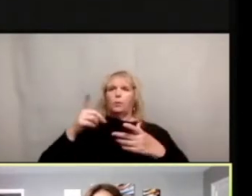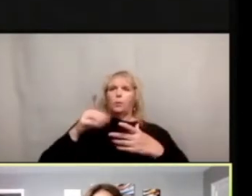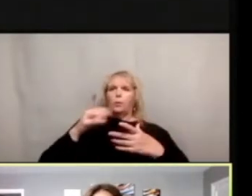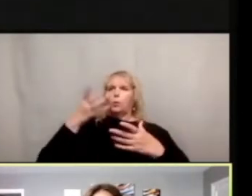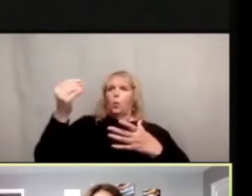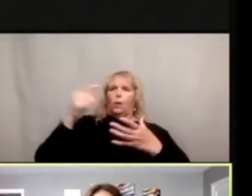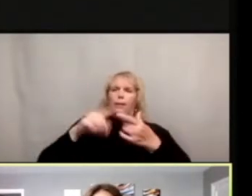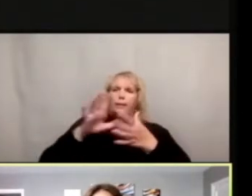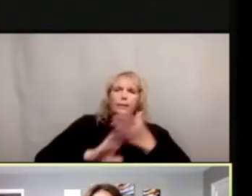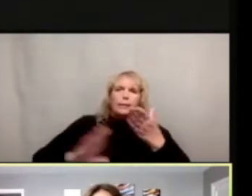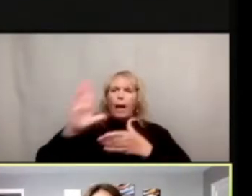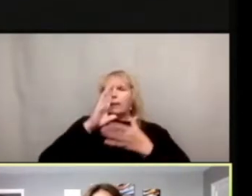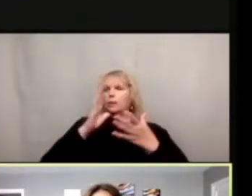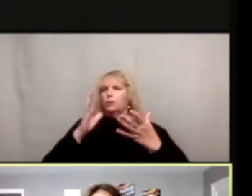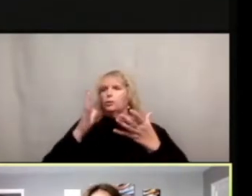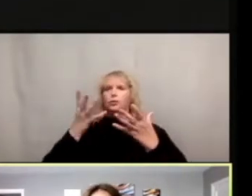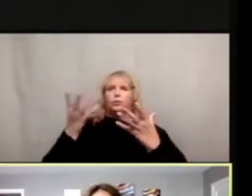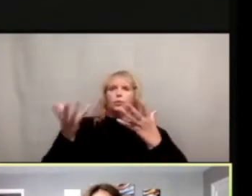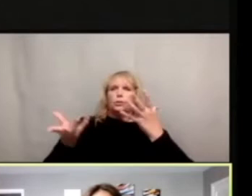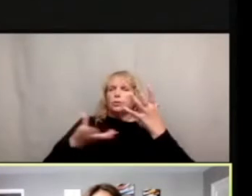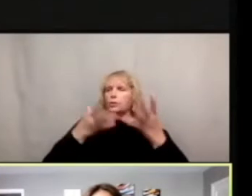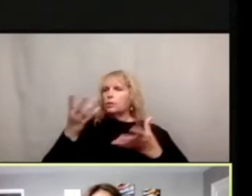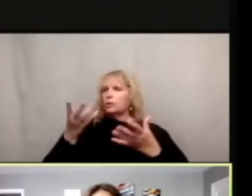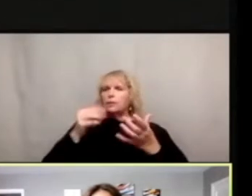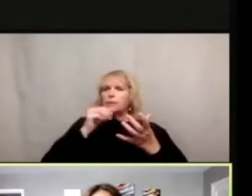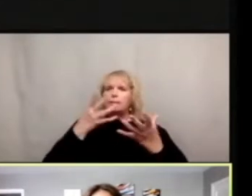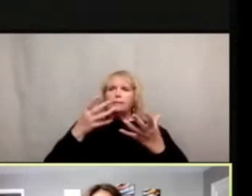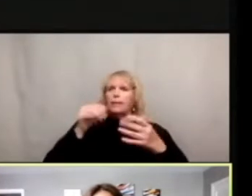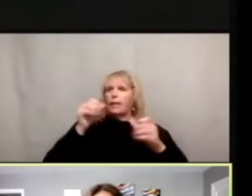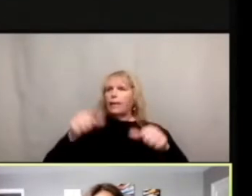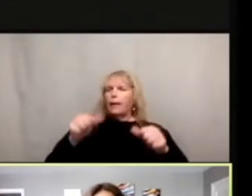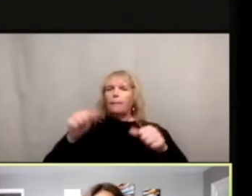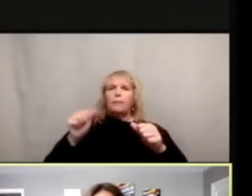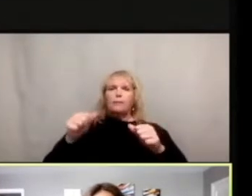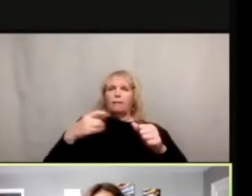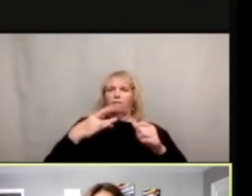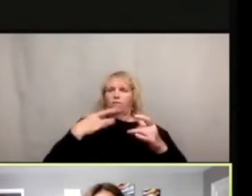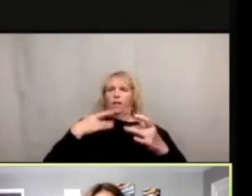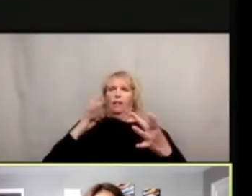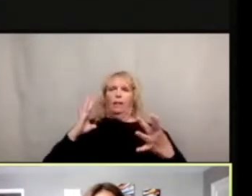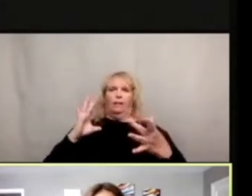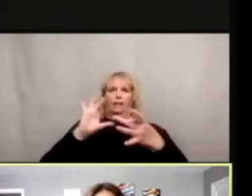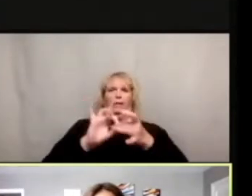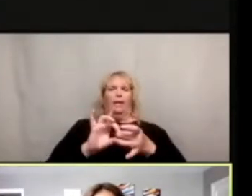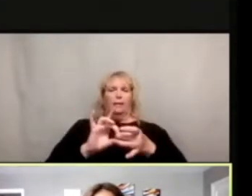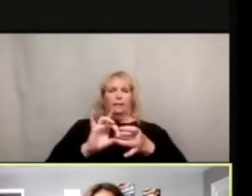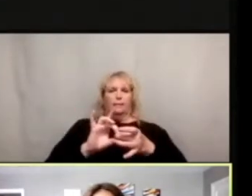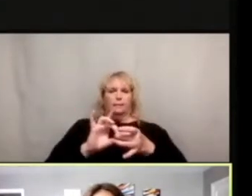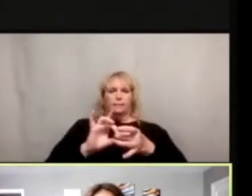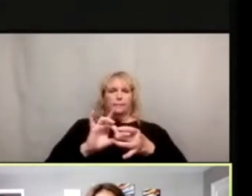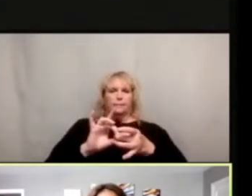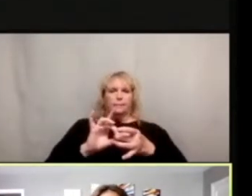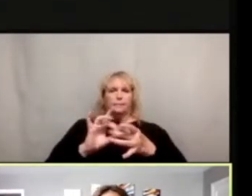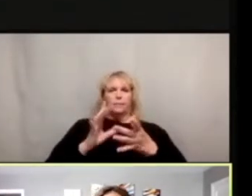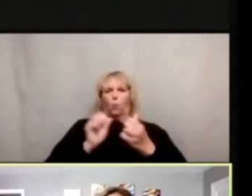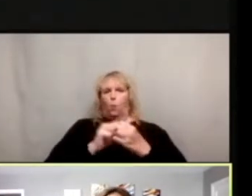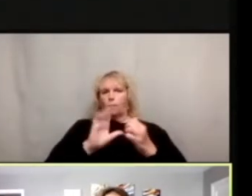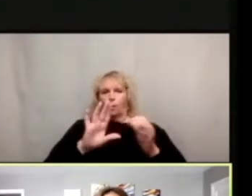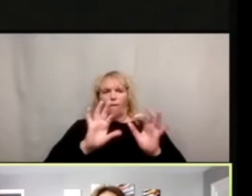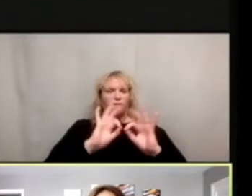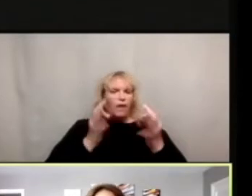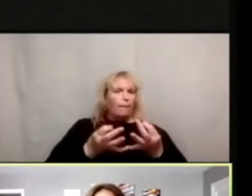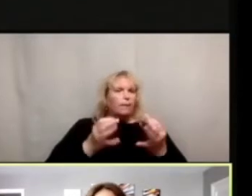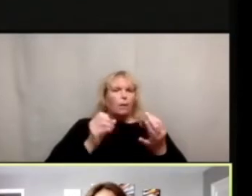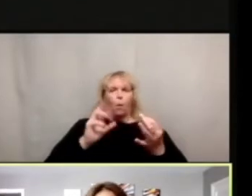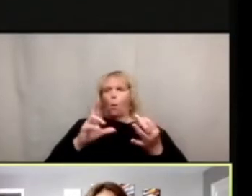the difference in not being able to connect with, loved ones or